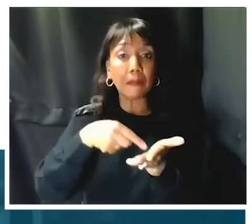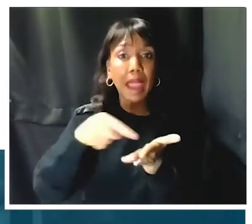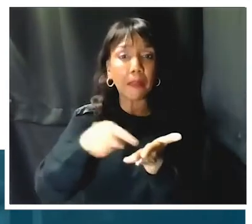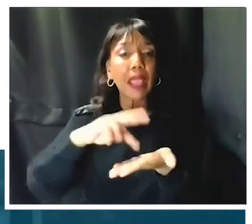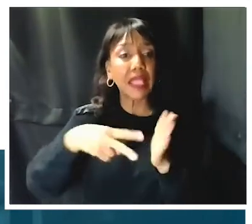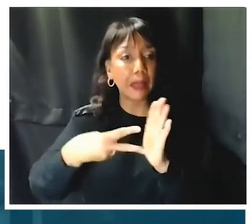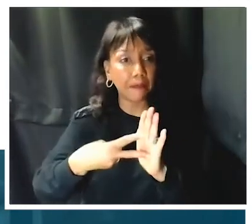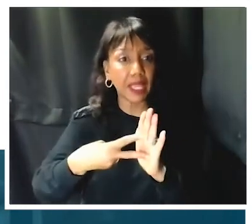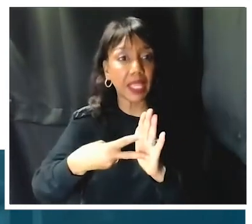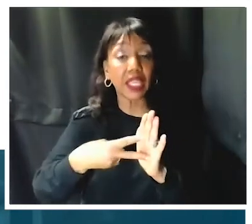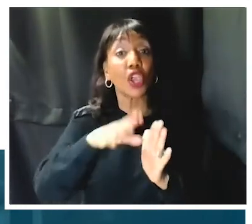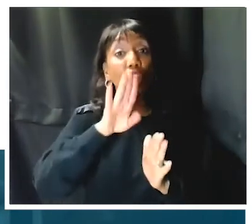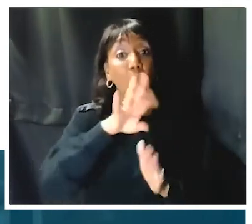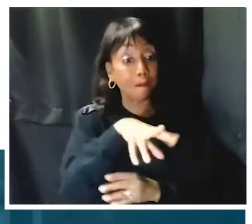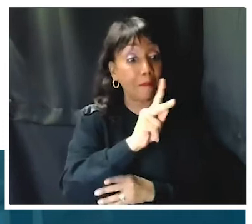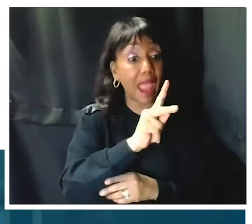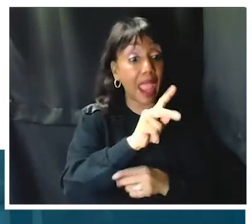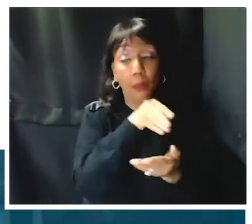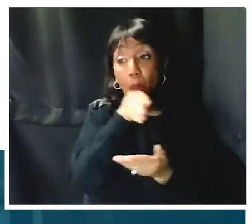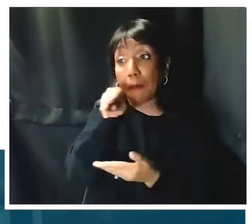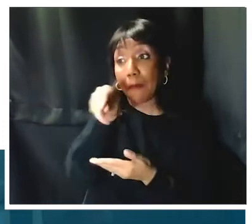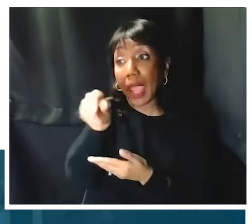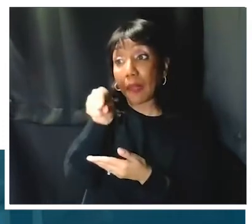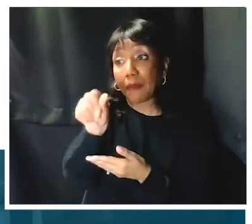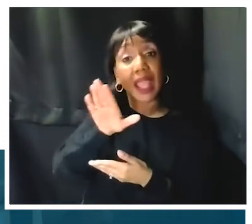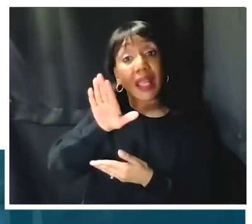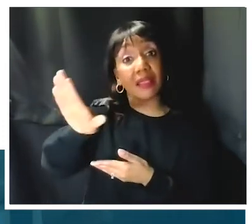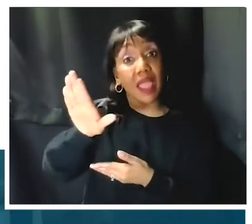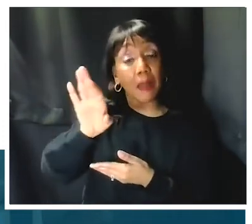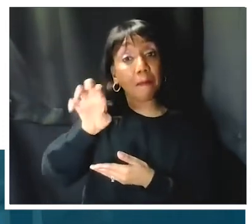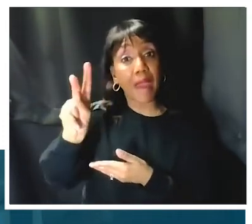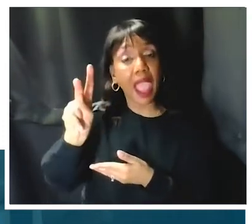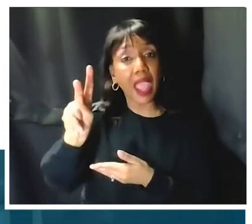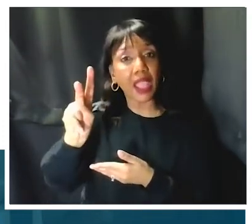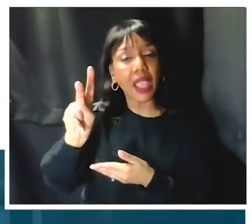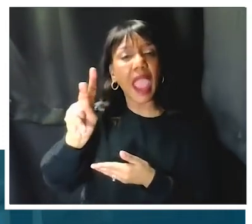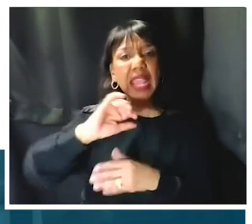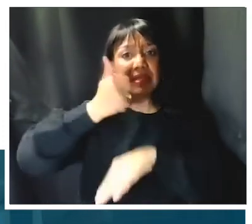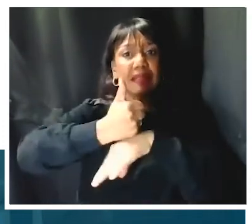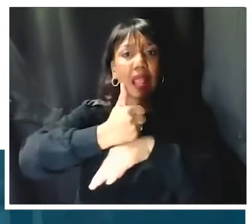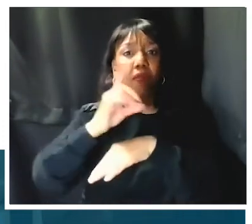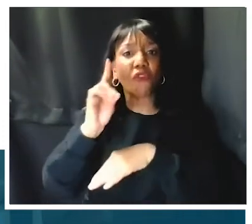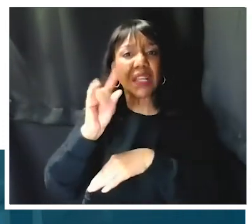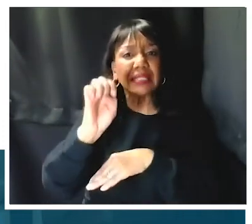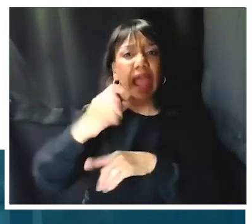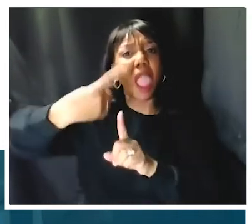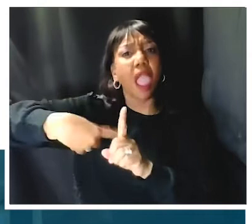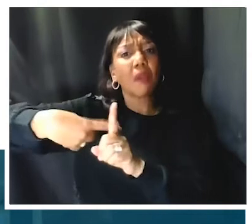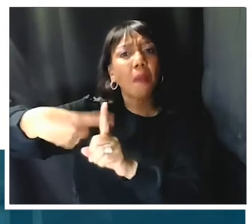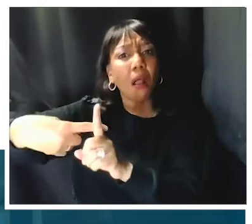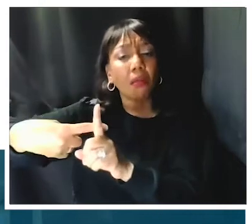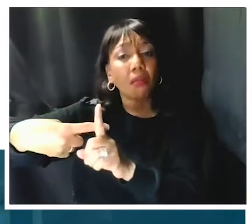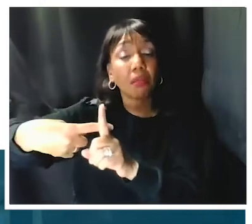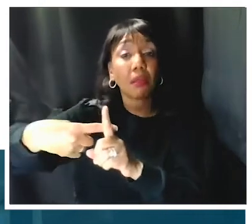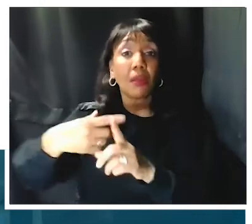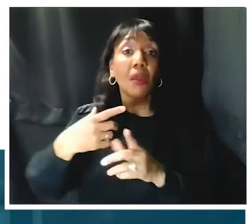a money transfer from your bank to the company's bank that is scheduled for a certain date. You can also set